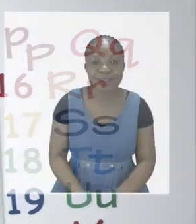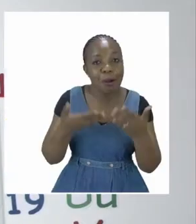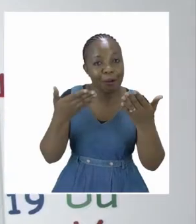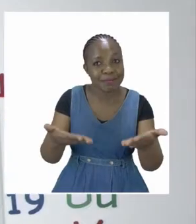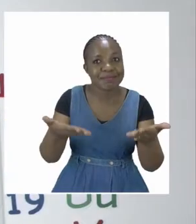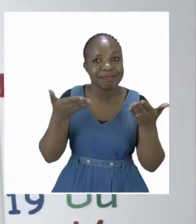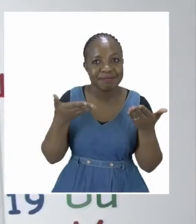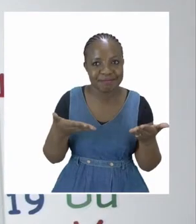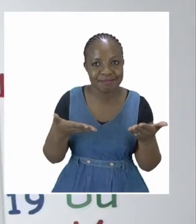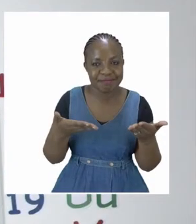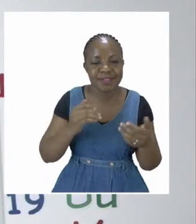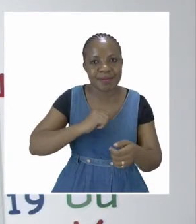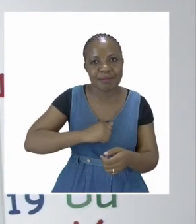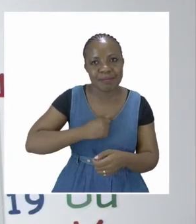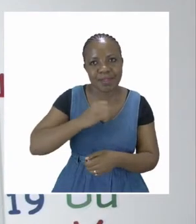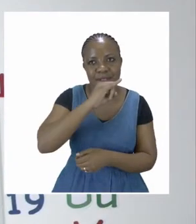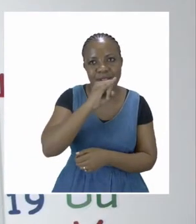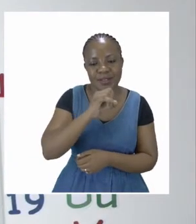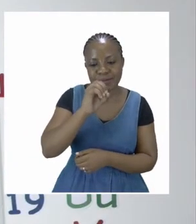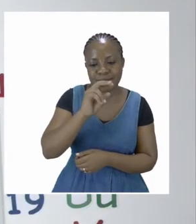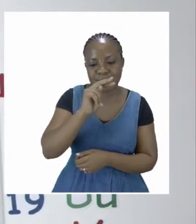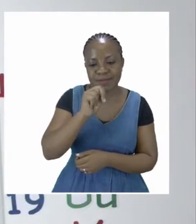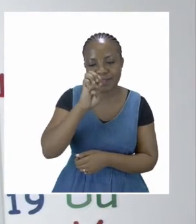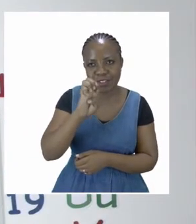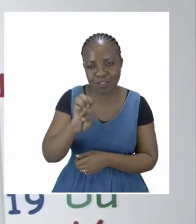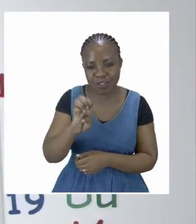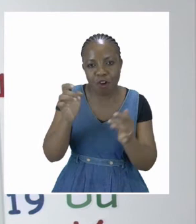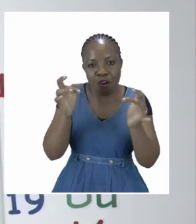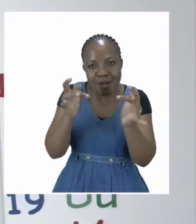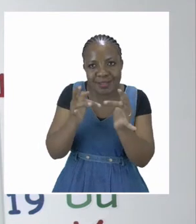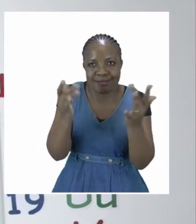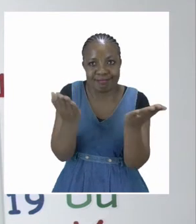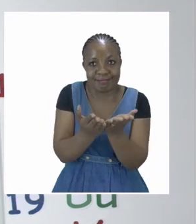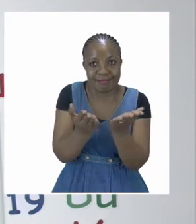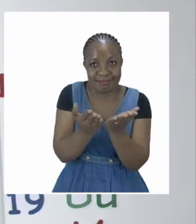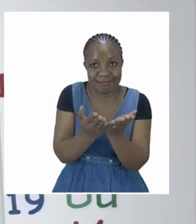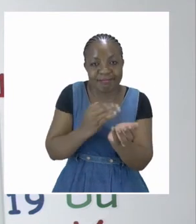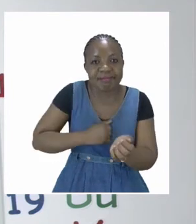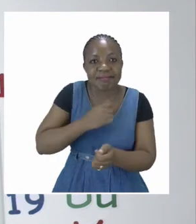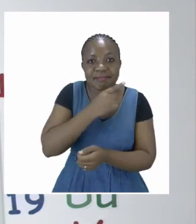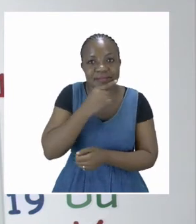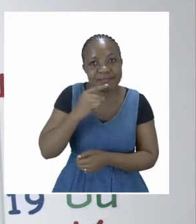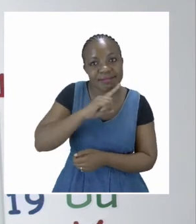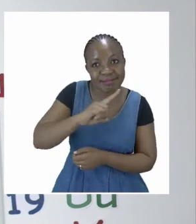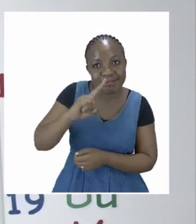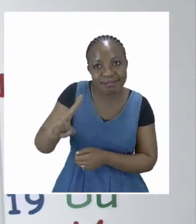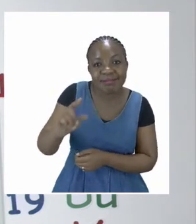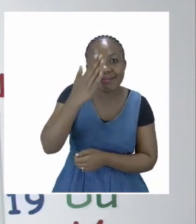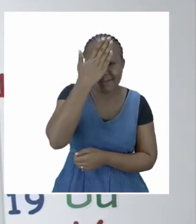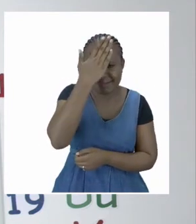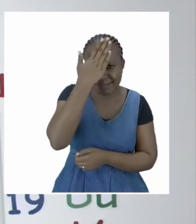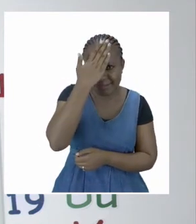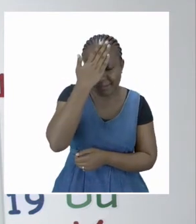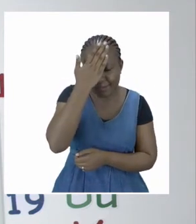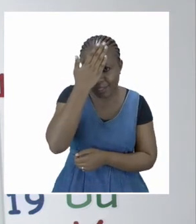Welcome to My Zone Online School. My name is Teacher Mutsa. Get your education